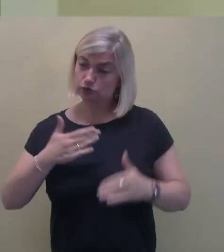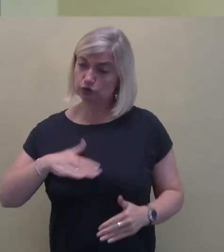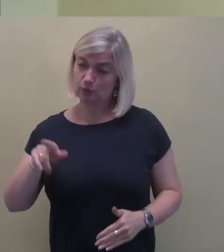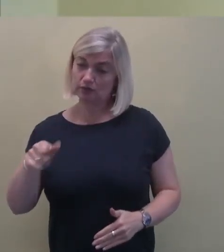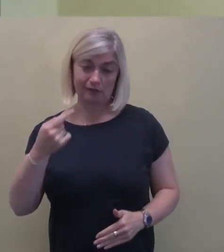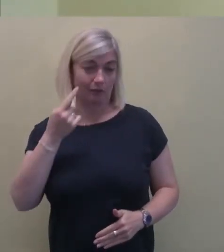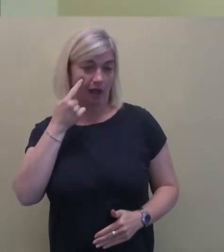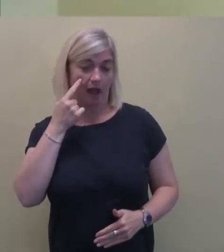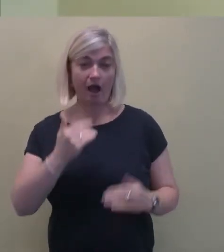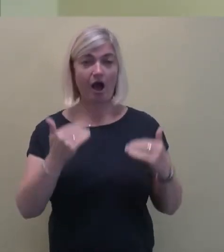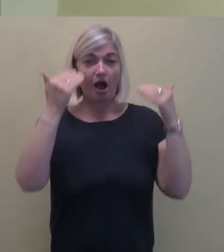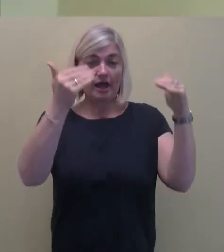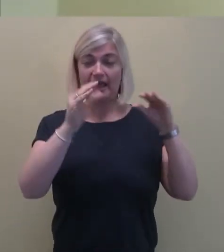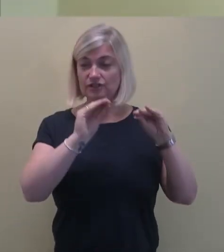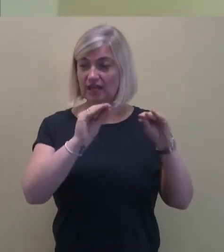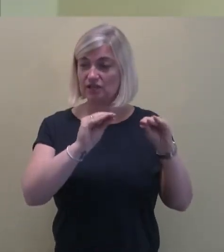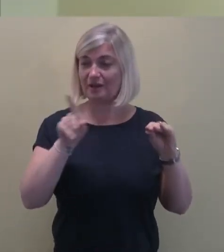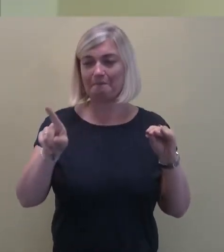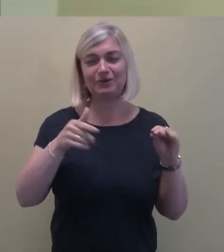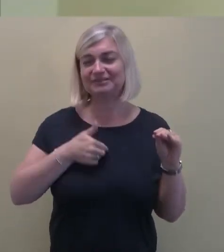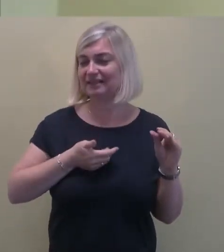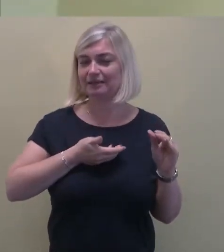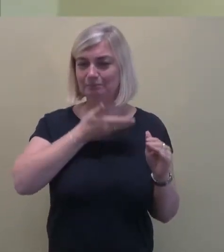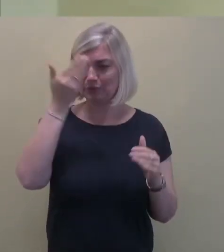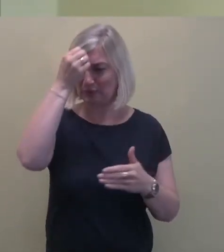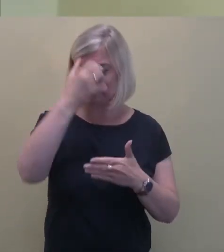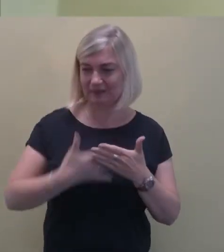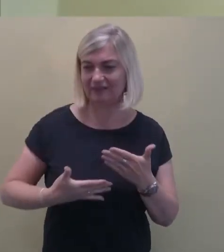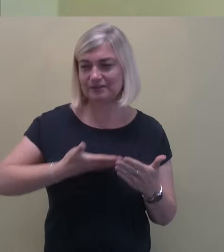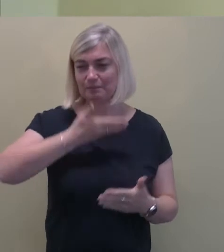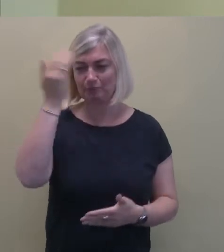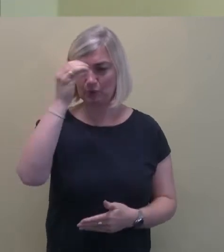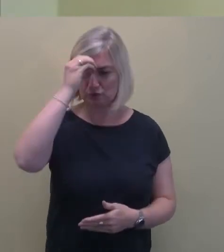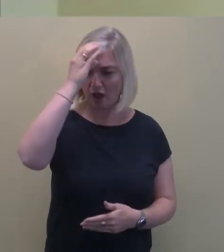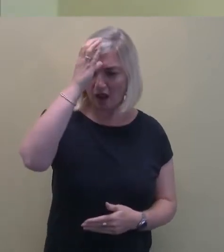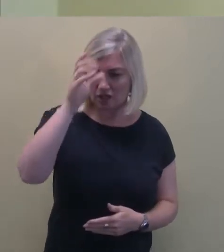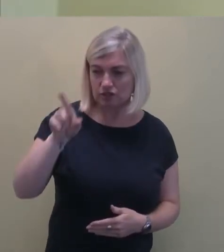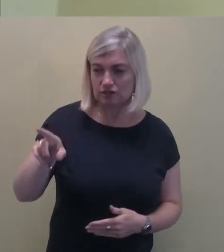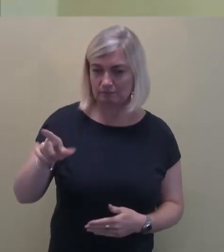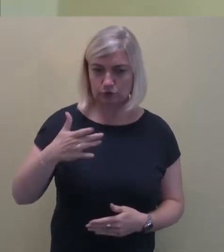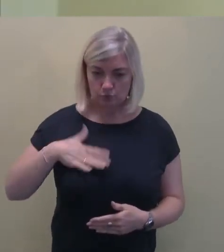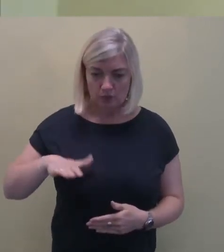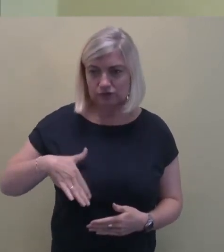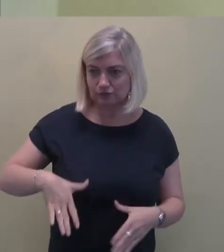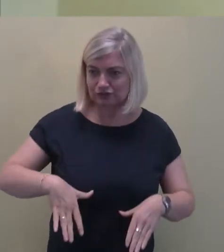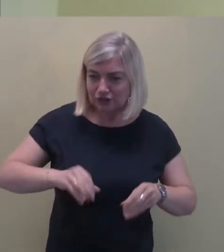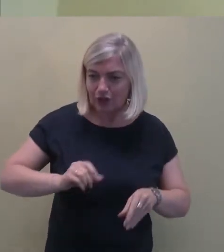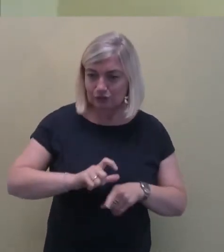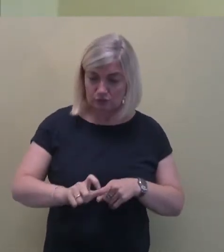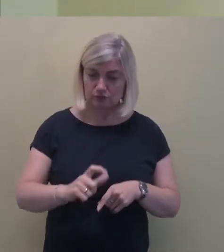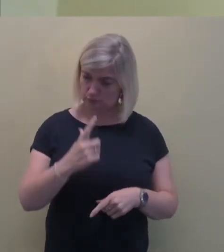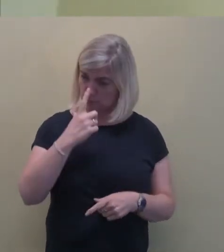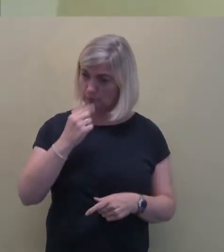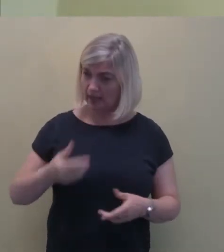got the T-levels starting in September. So it's a new national qualification that's being rolled out across the UK starting